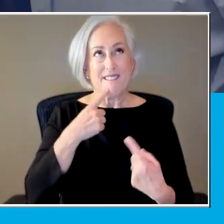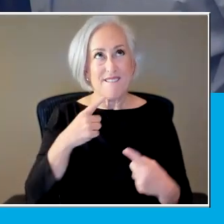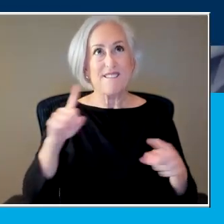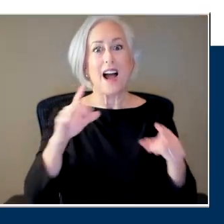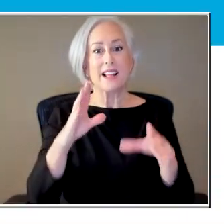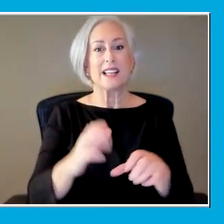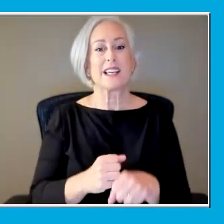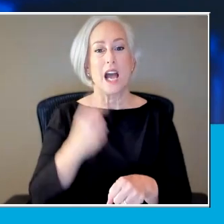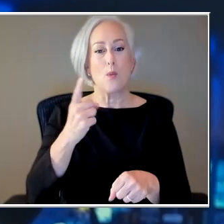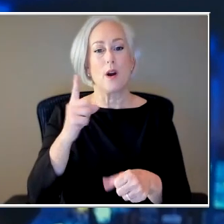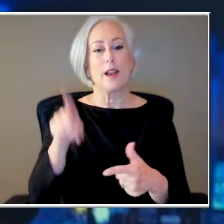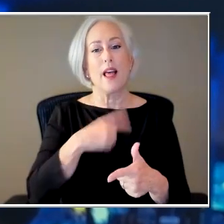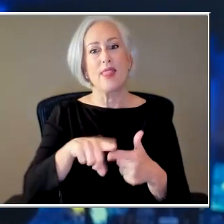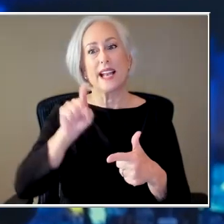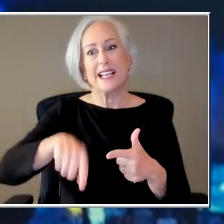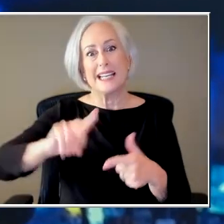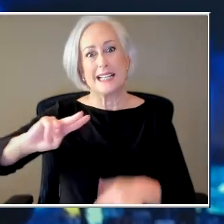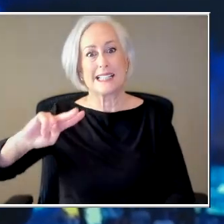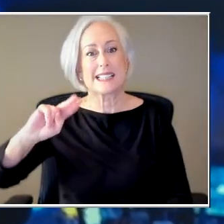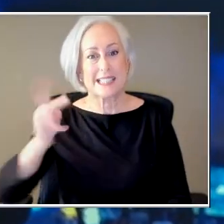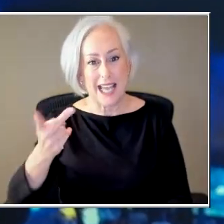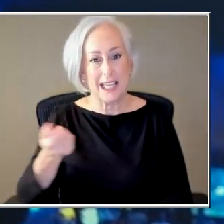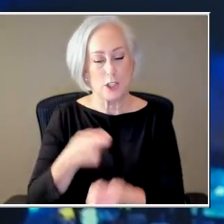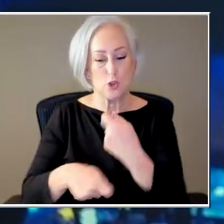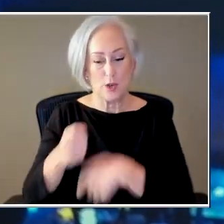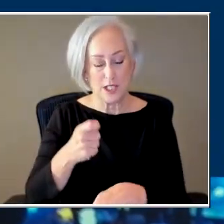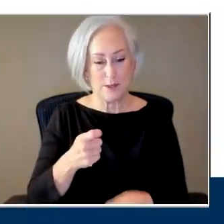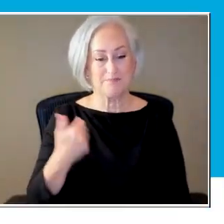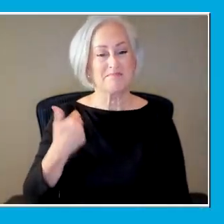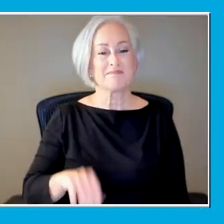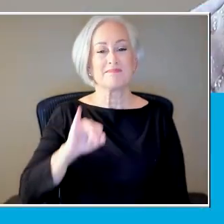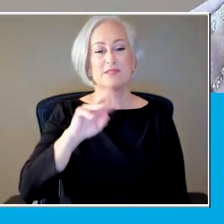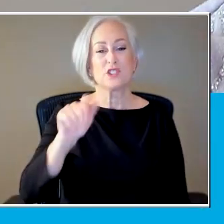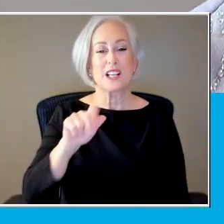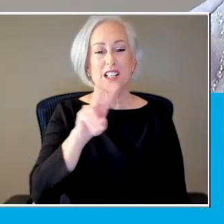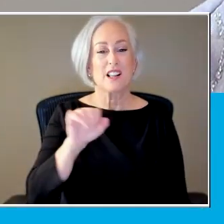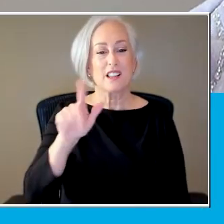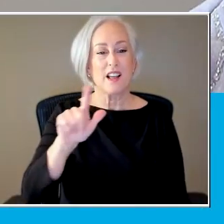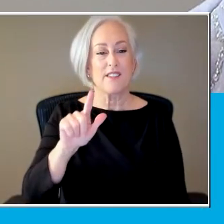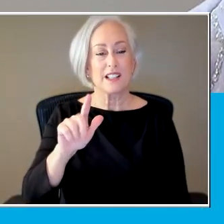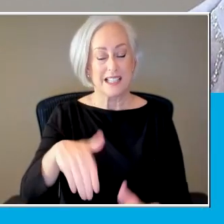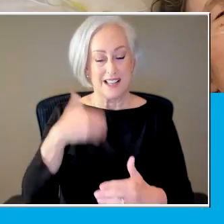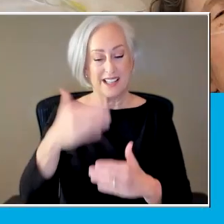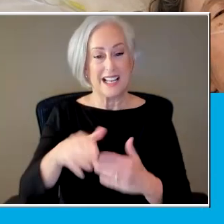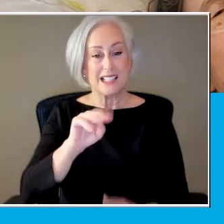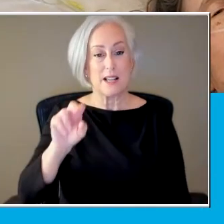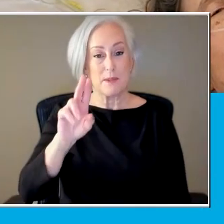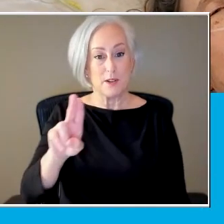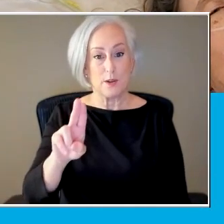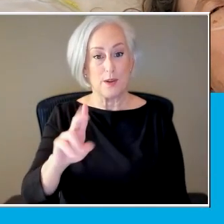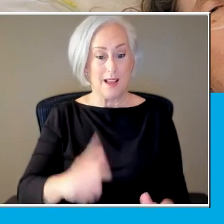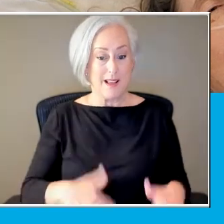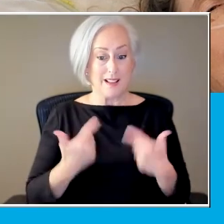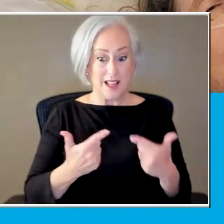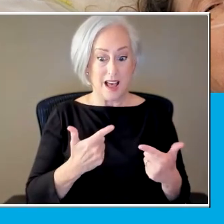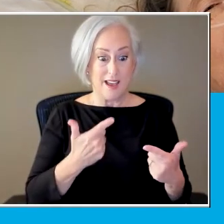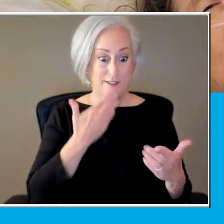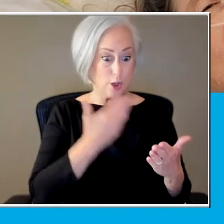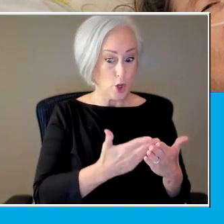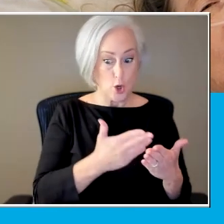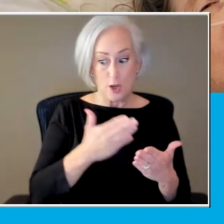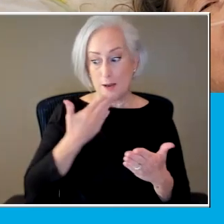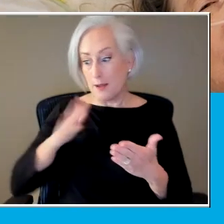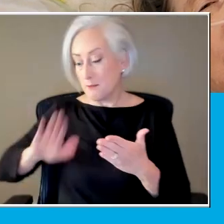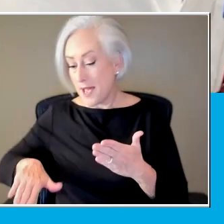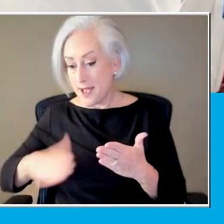need another one. I'm Jessica Lovell on the next Morning Medical Update. Life on, then off, then back on the transplant